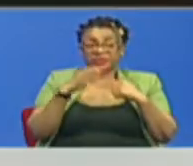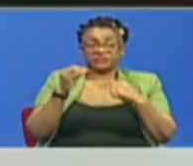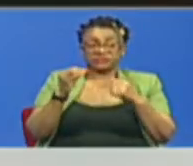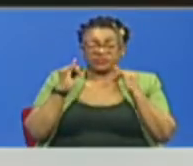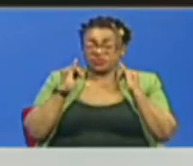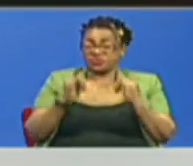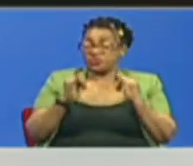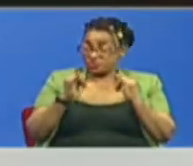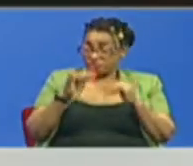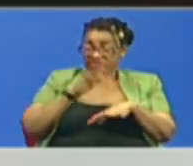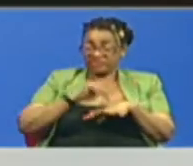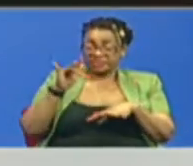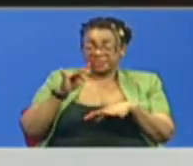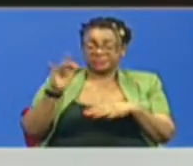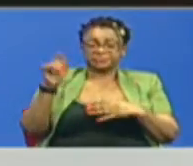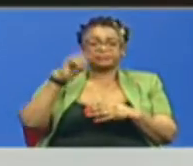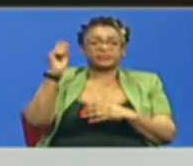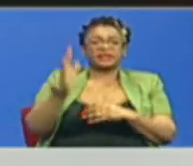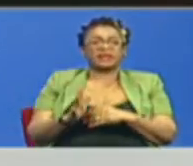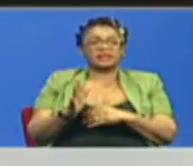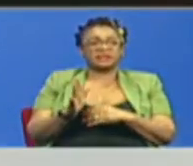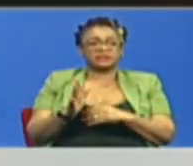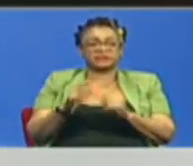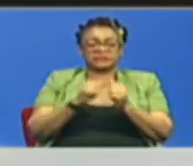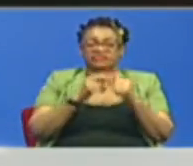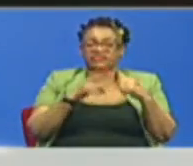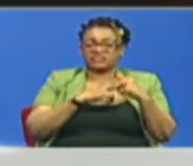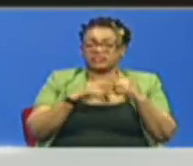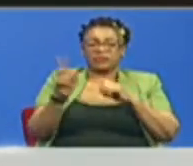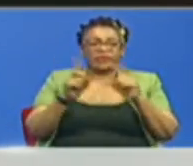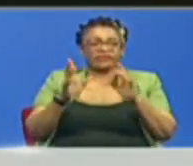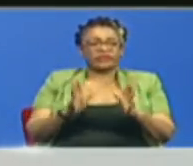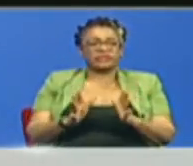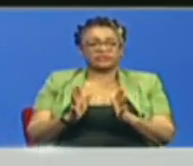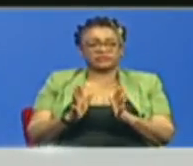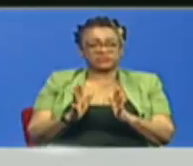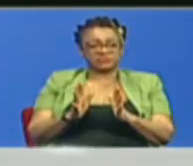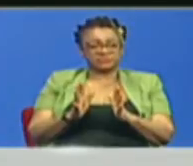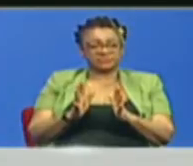are Kenyan nationals, while 17 are foreigners.